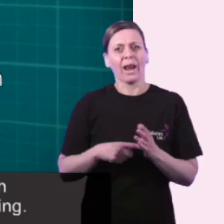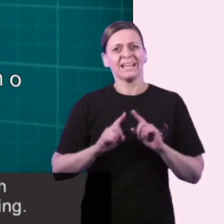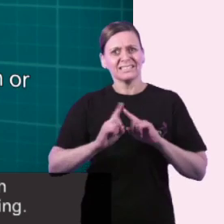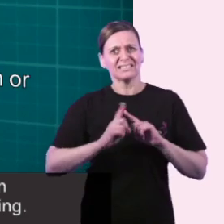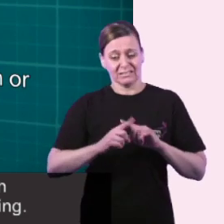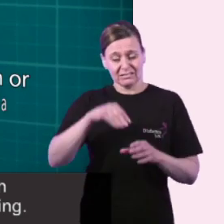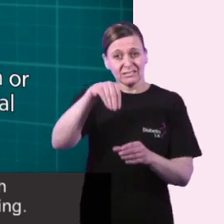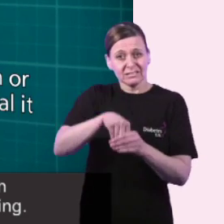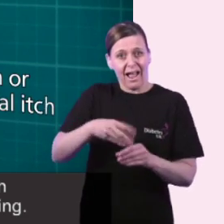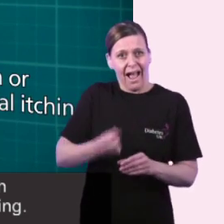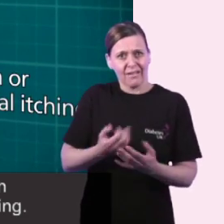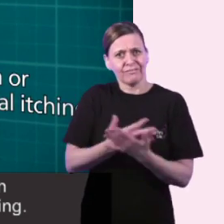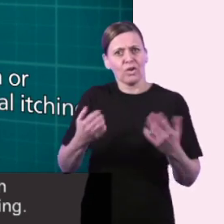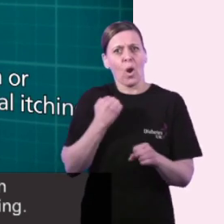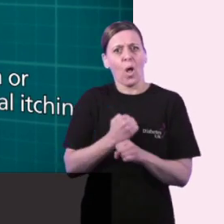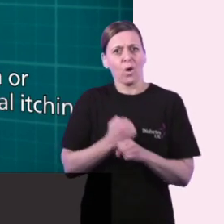thrush or genital itching.